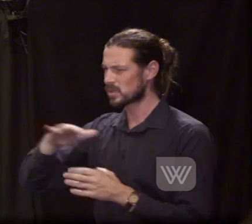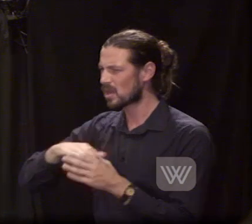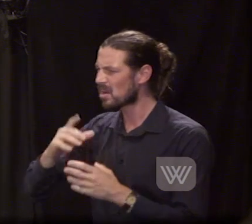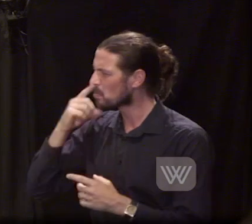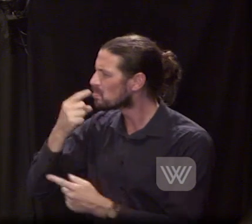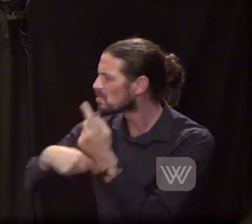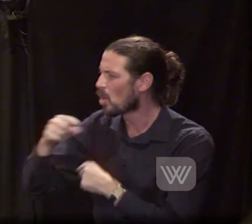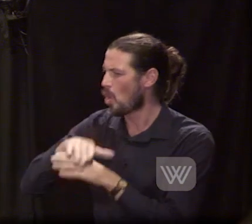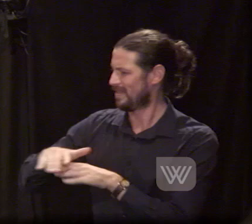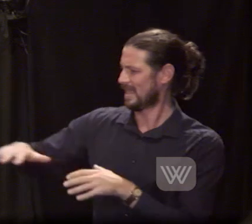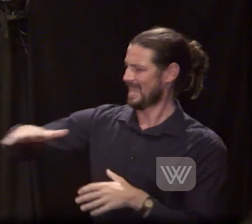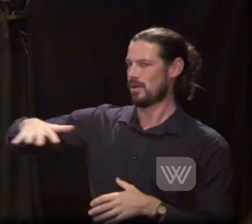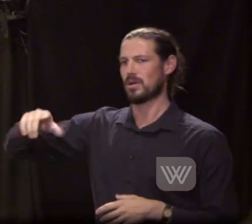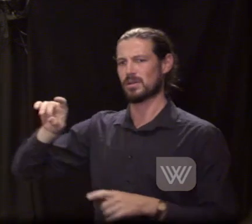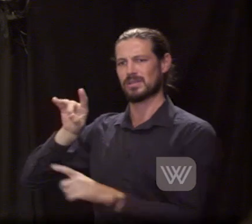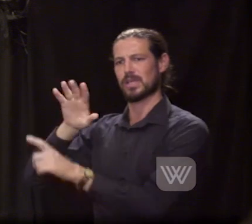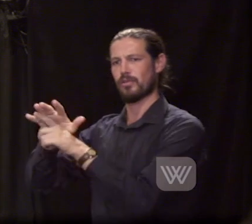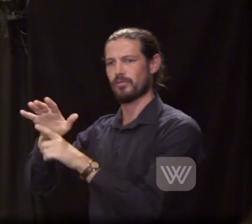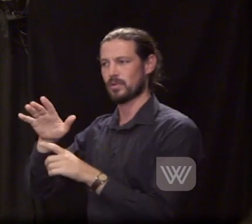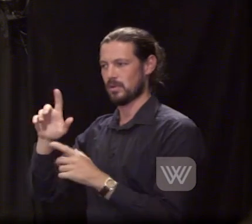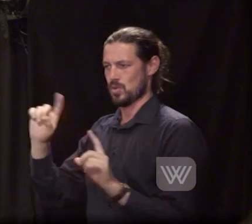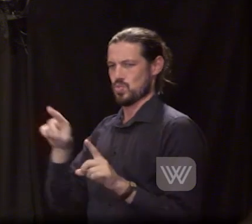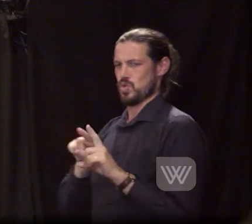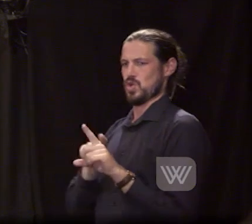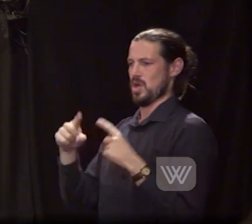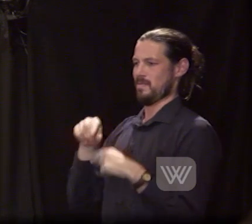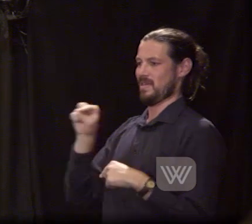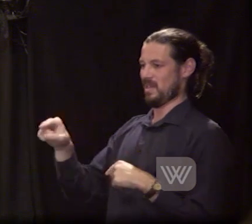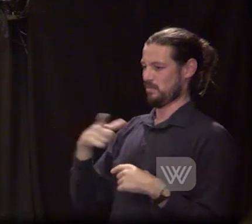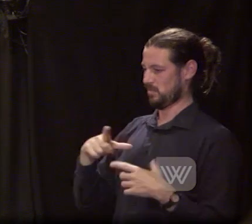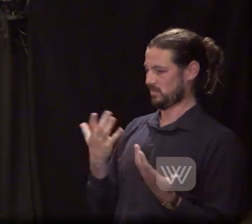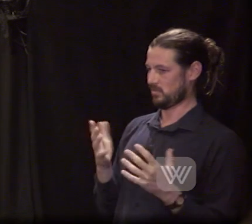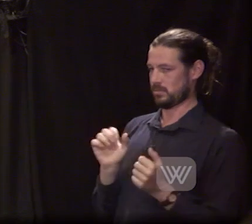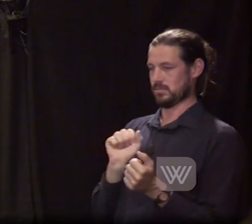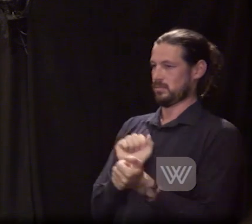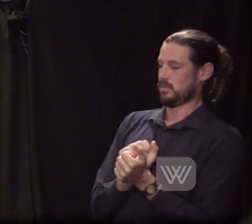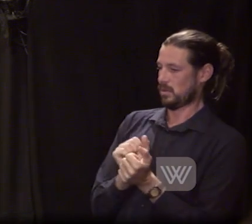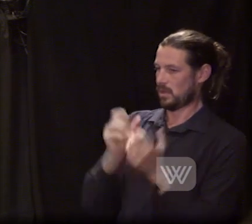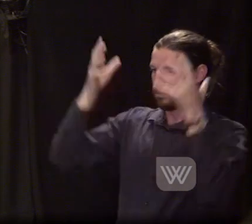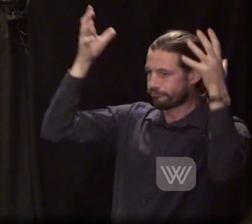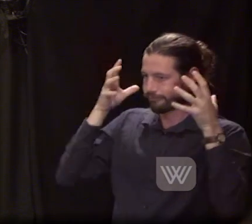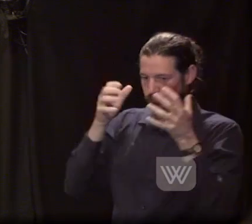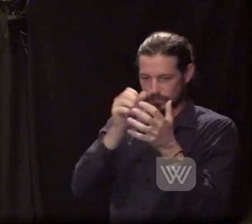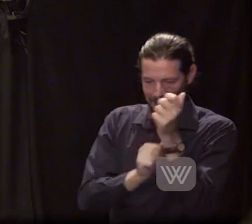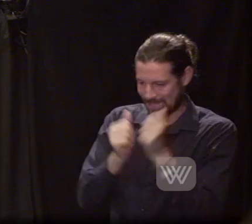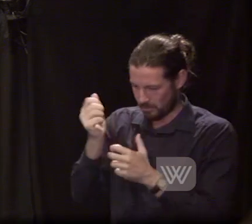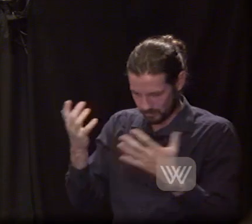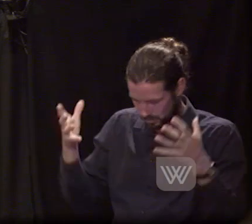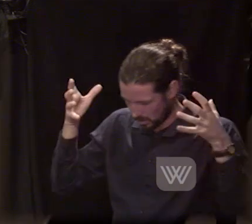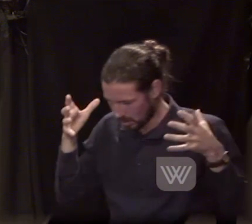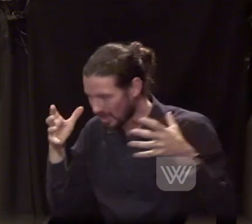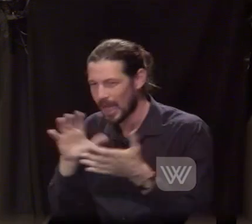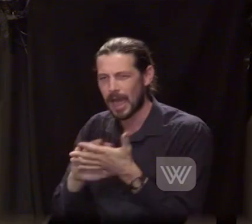and I'm just fascinated to know what could you learn about it sitting in gloves and sitting behind a really horrible